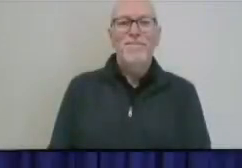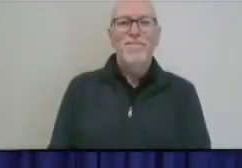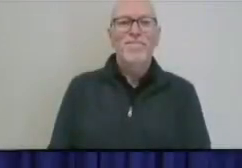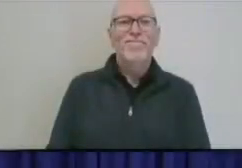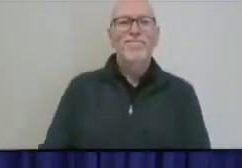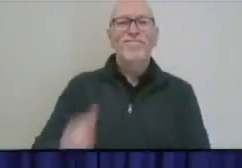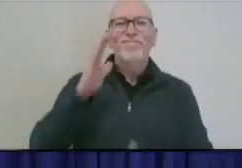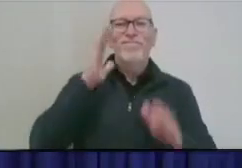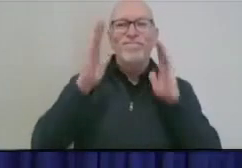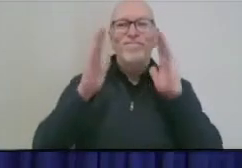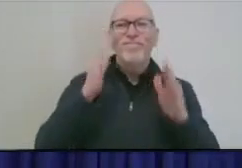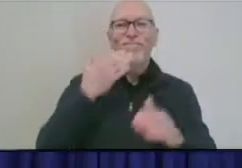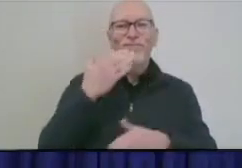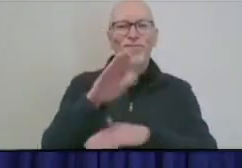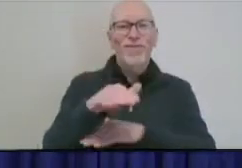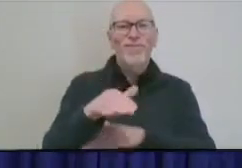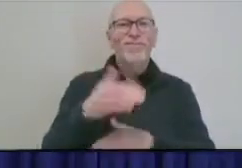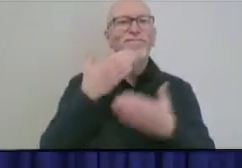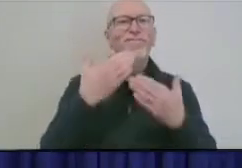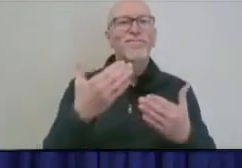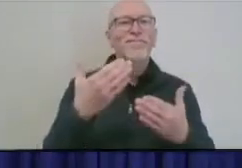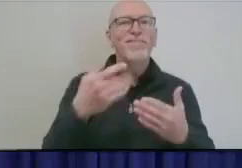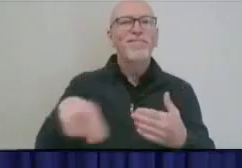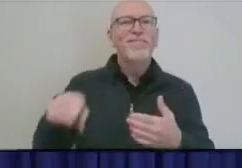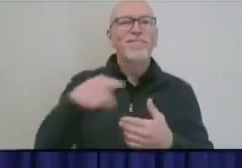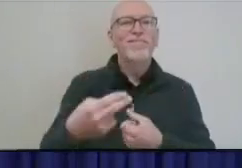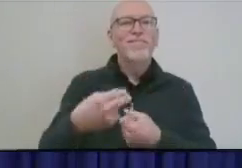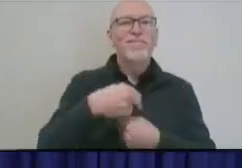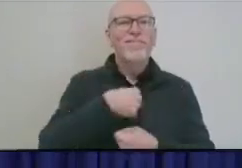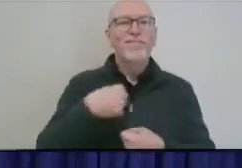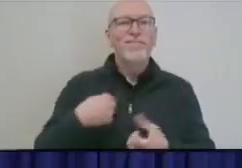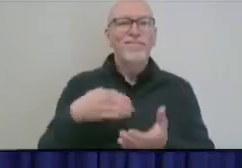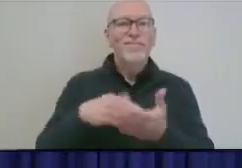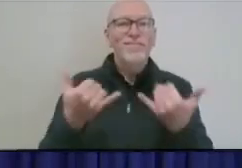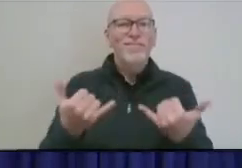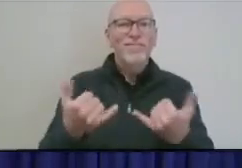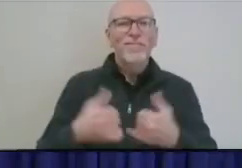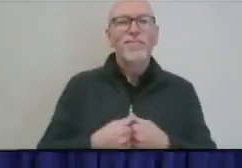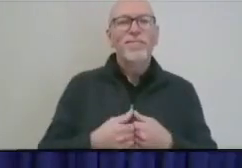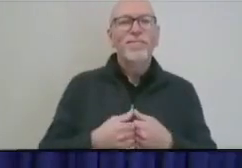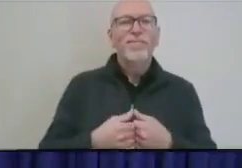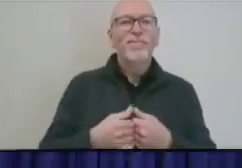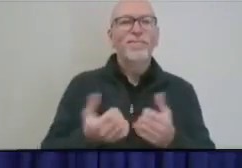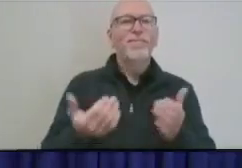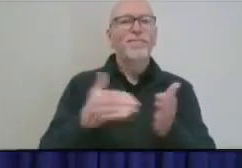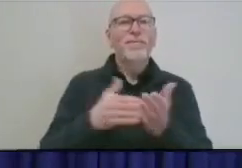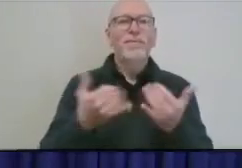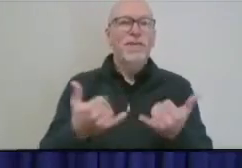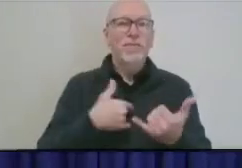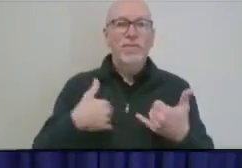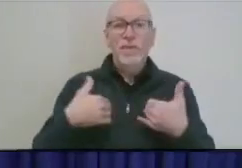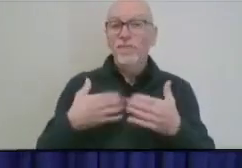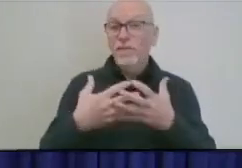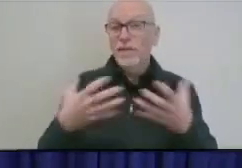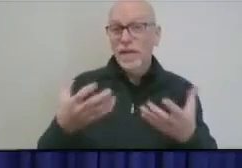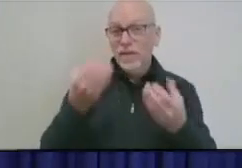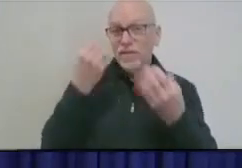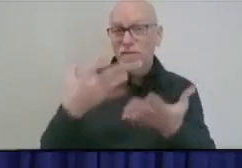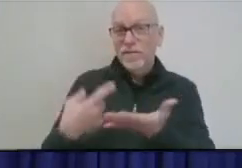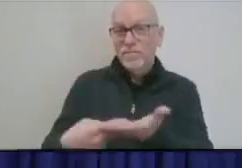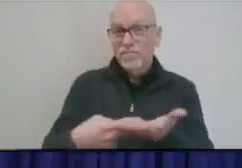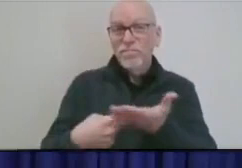Good afternoon. Thank you for joining us. Hopefully, again, we've got a lot of information to go over. Dr.